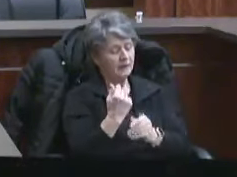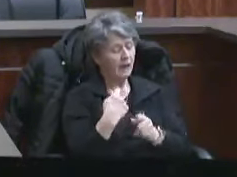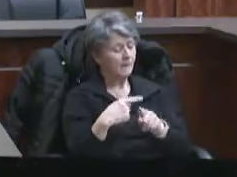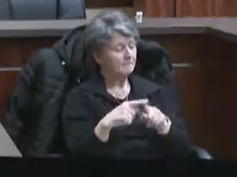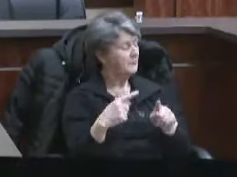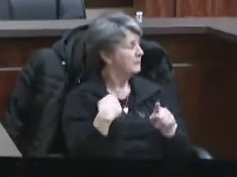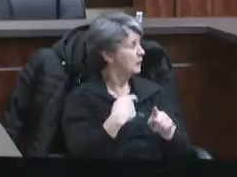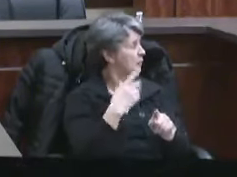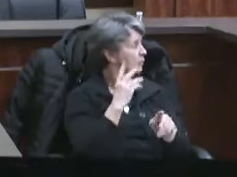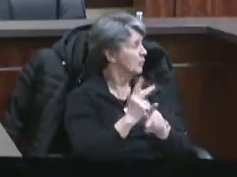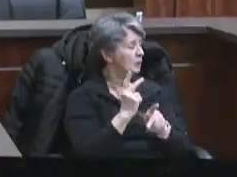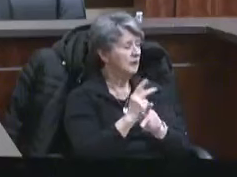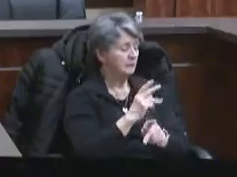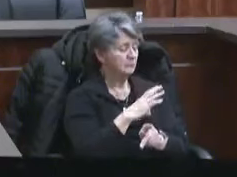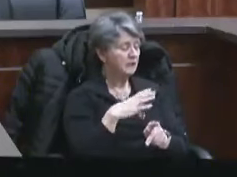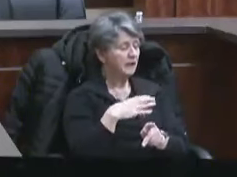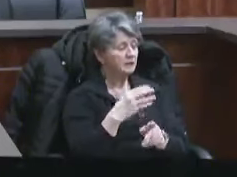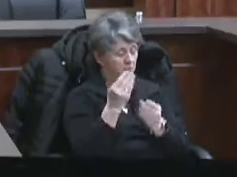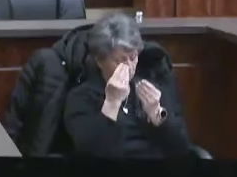council posted.